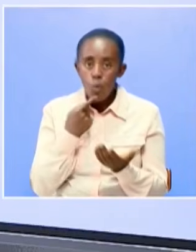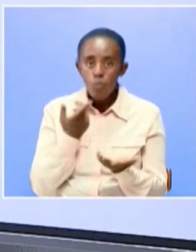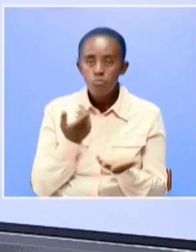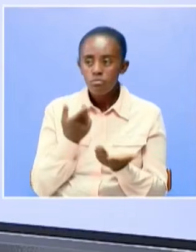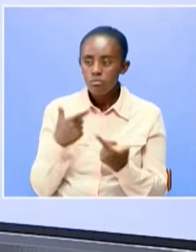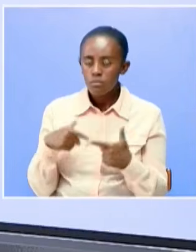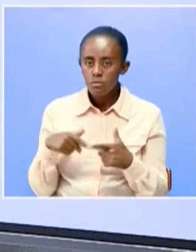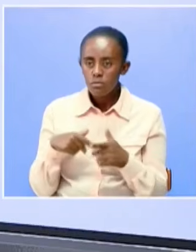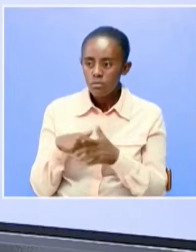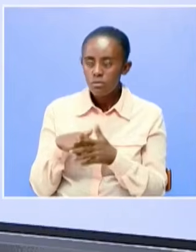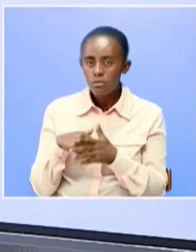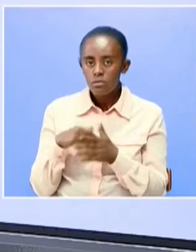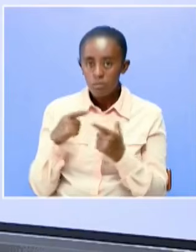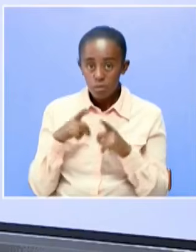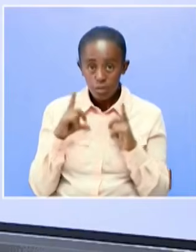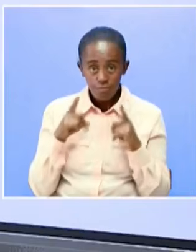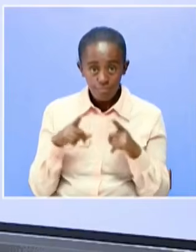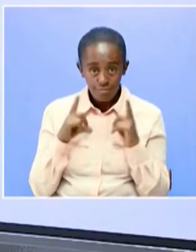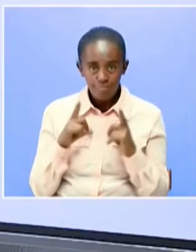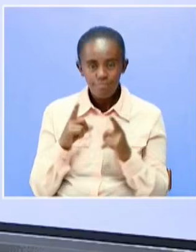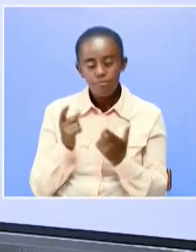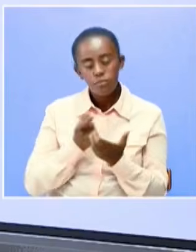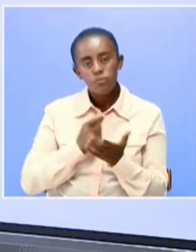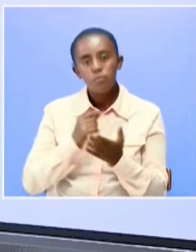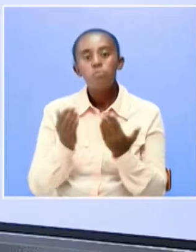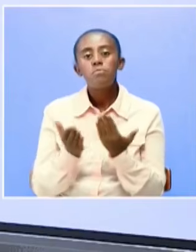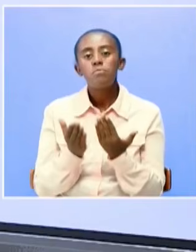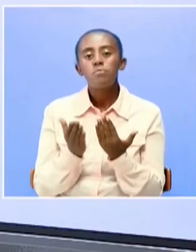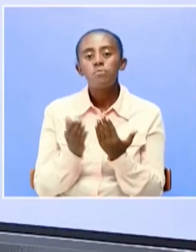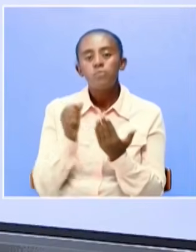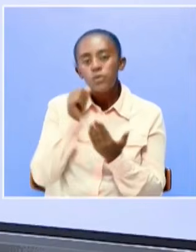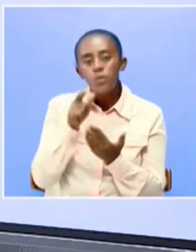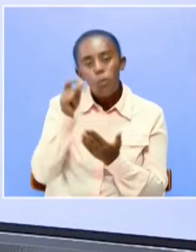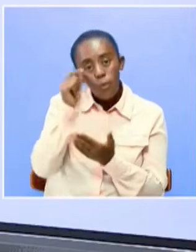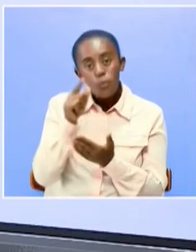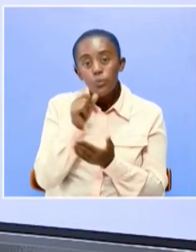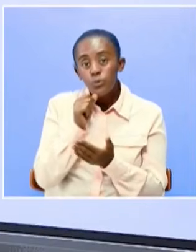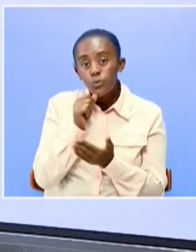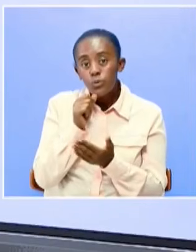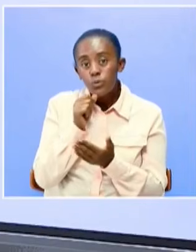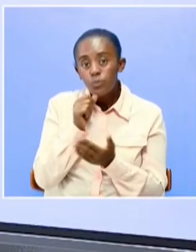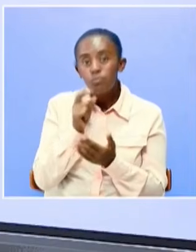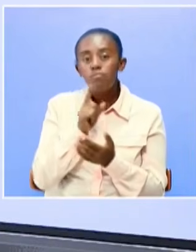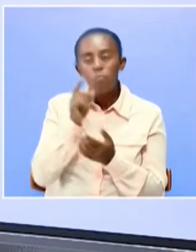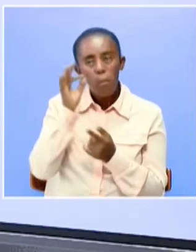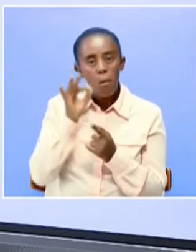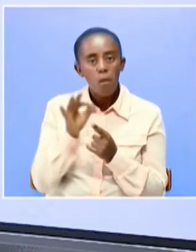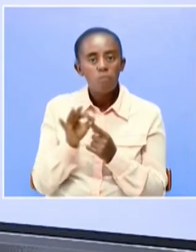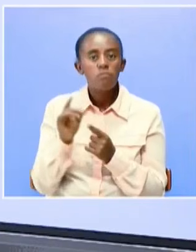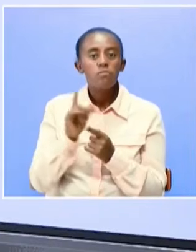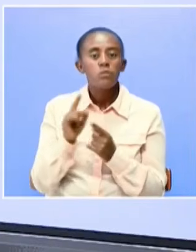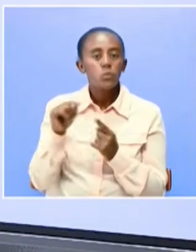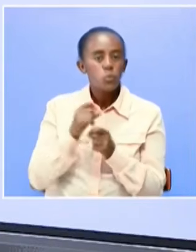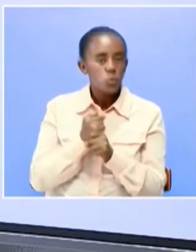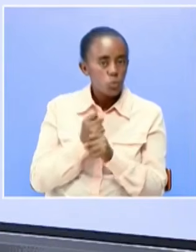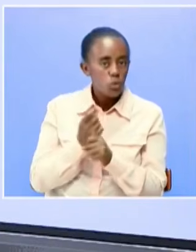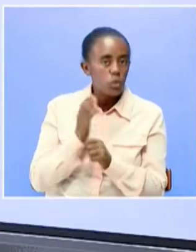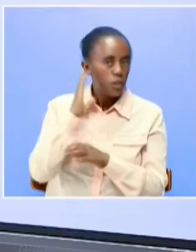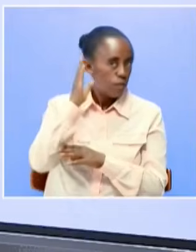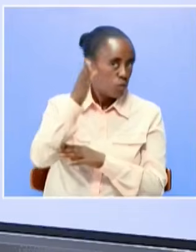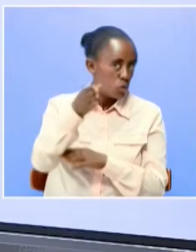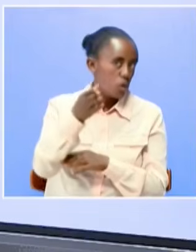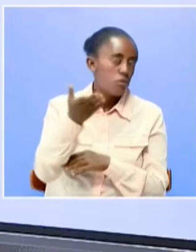at the time of speaking, you have to write what he or she plans to do or in the